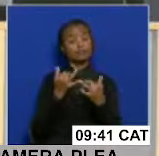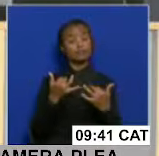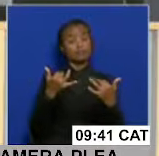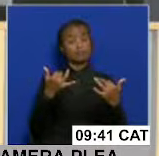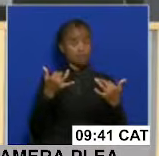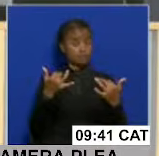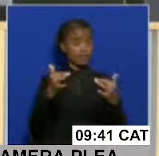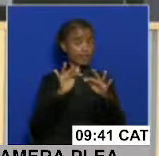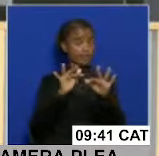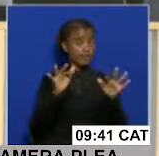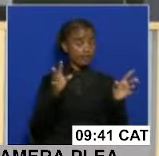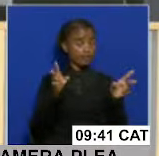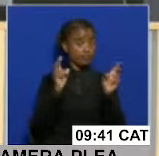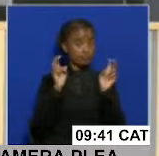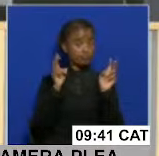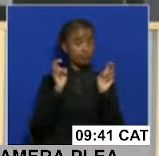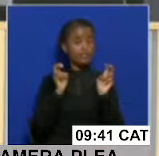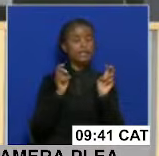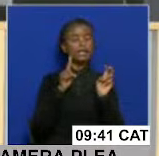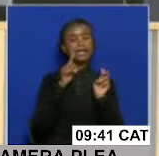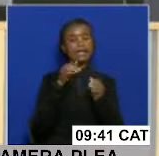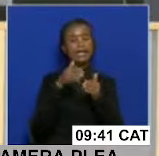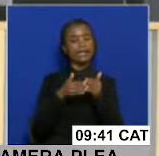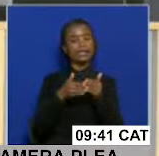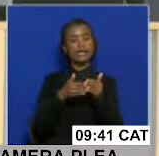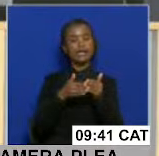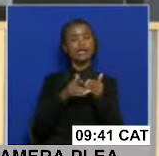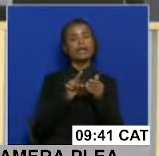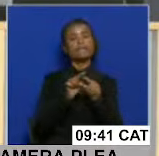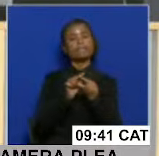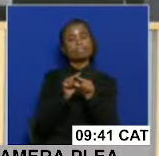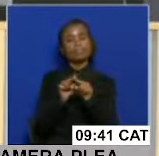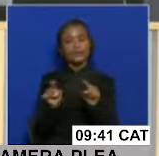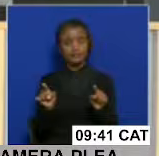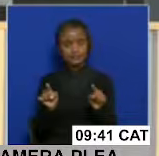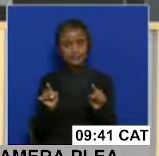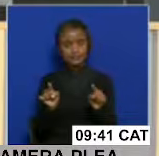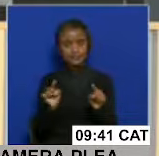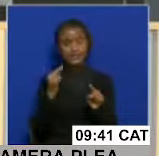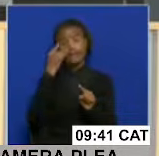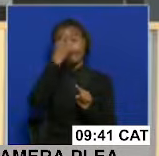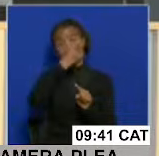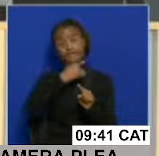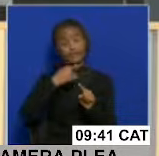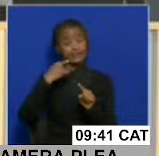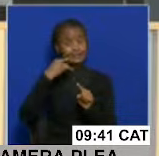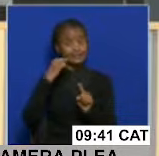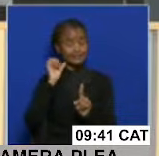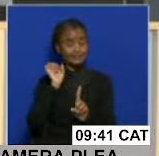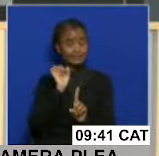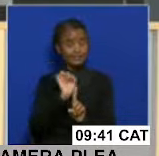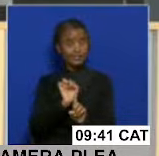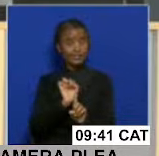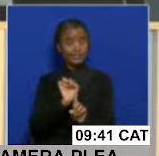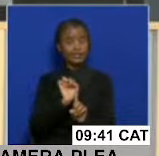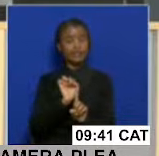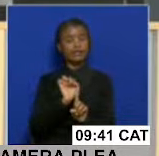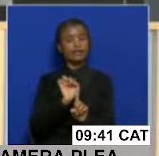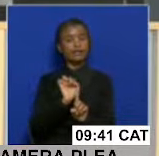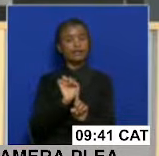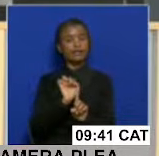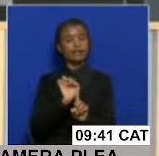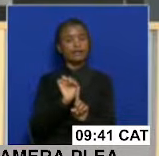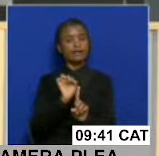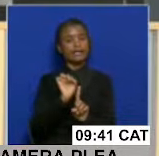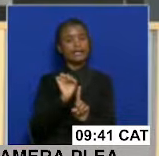end, we said, but her face and visual features will be